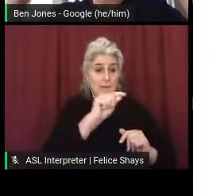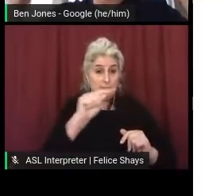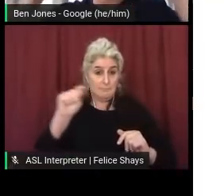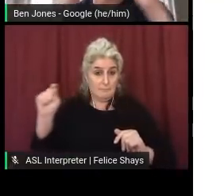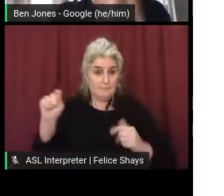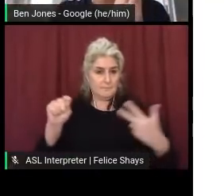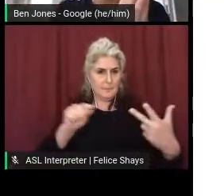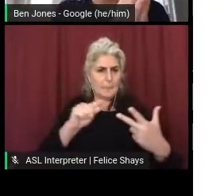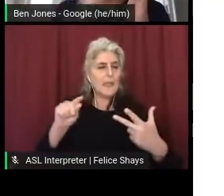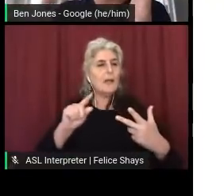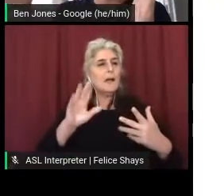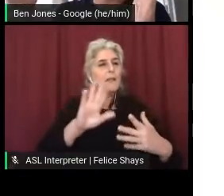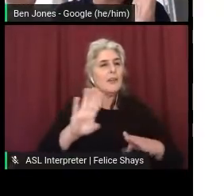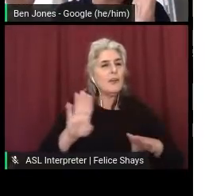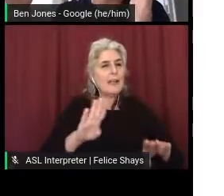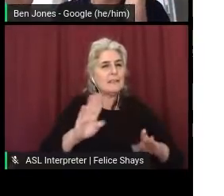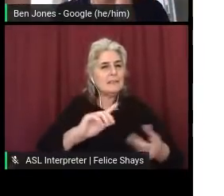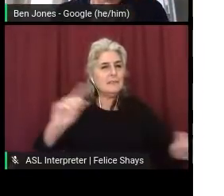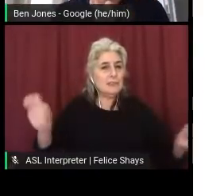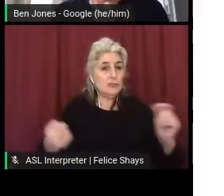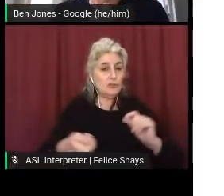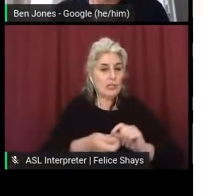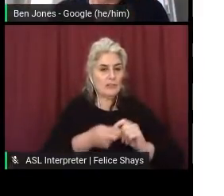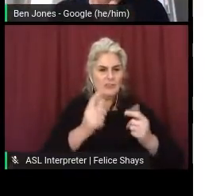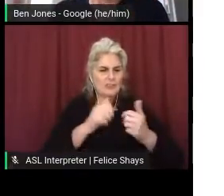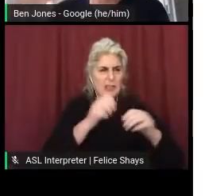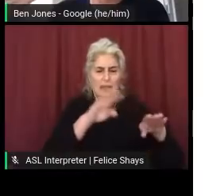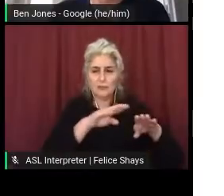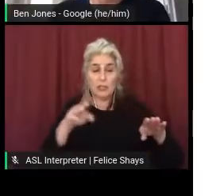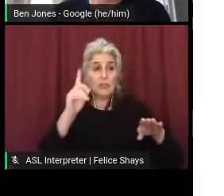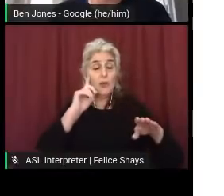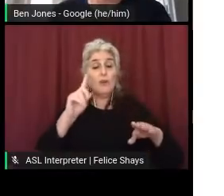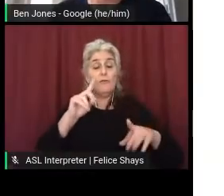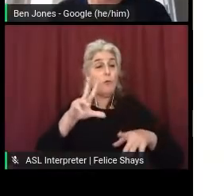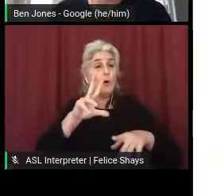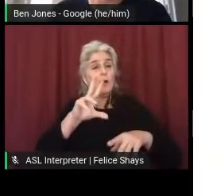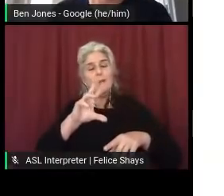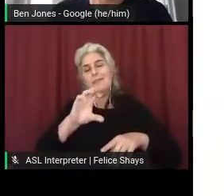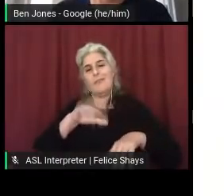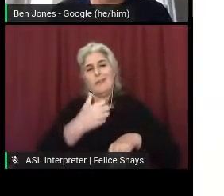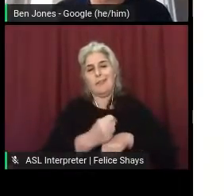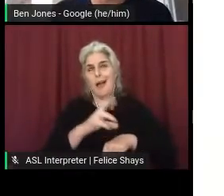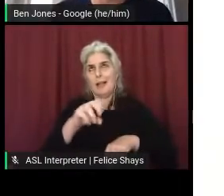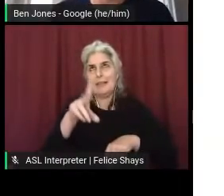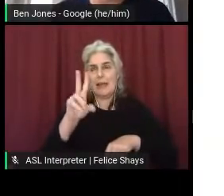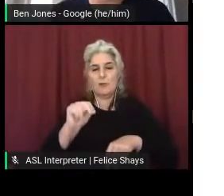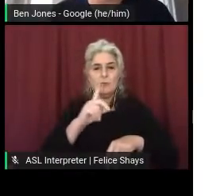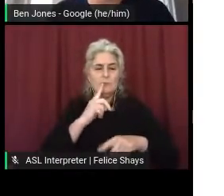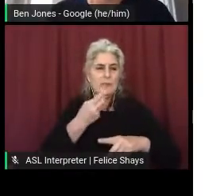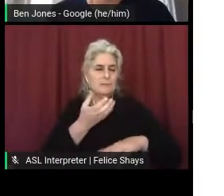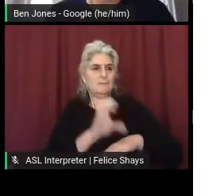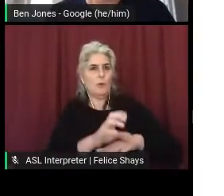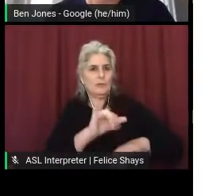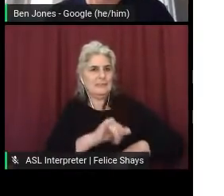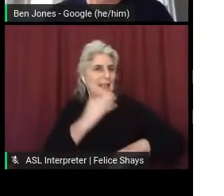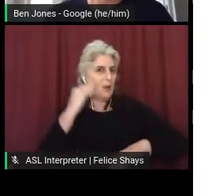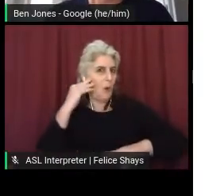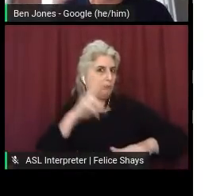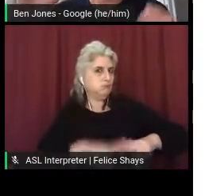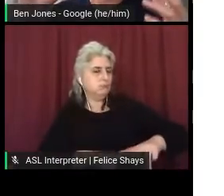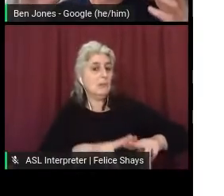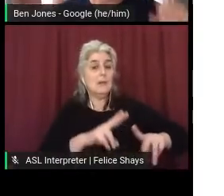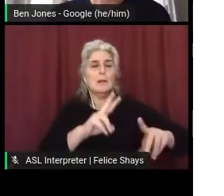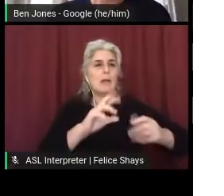activity levels after lockdowns are lifted versus the baseline? And obviously we know from the